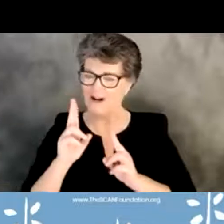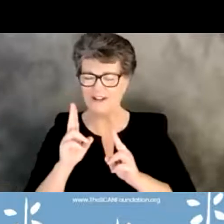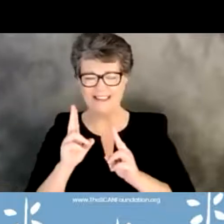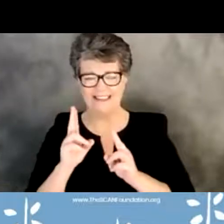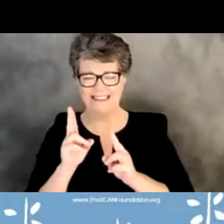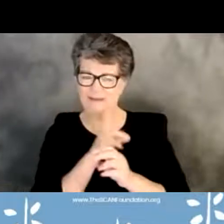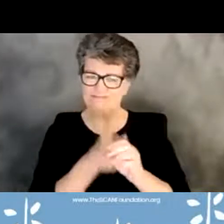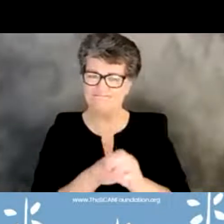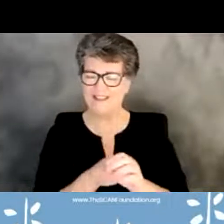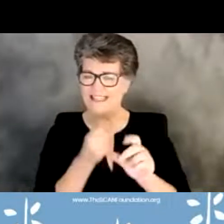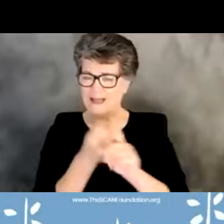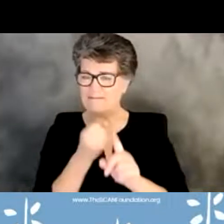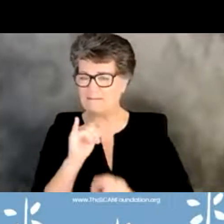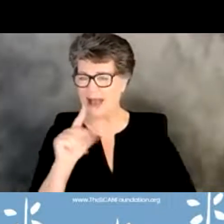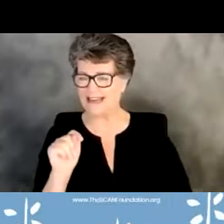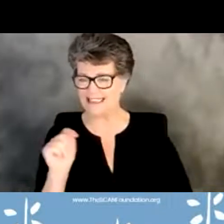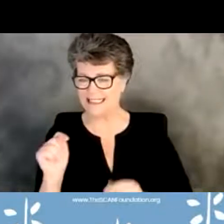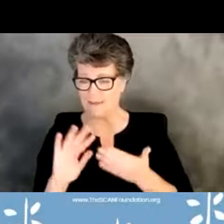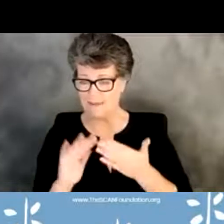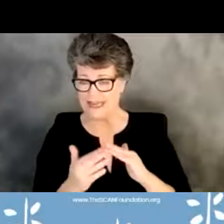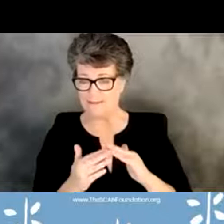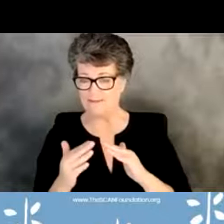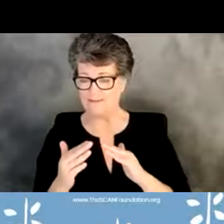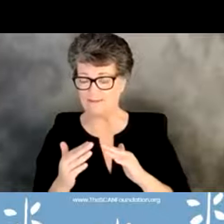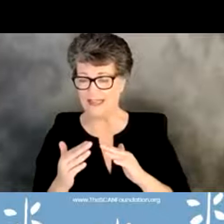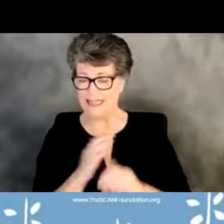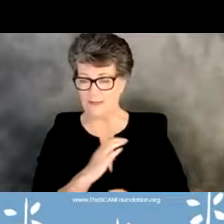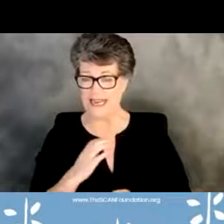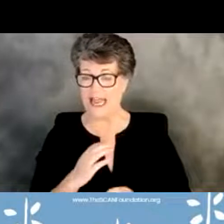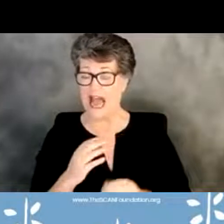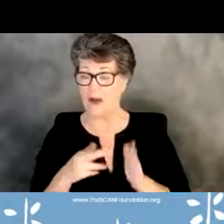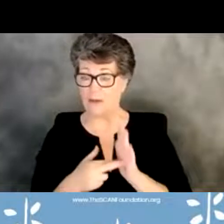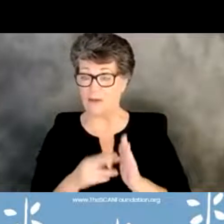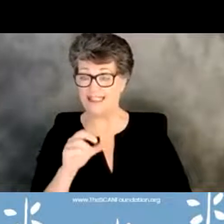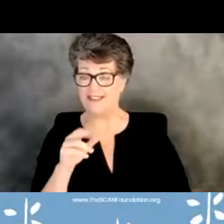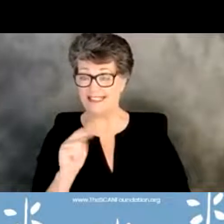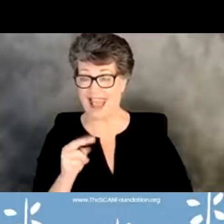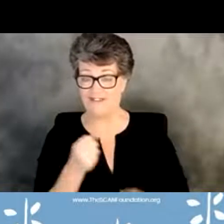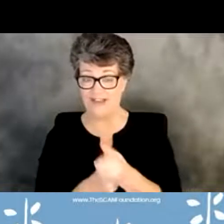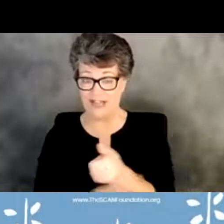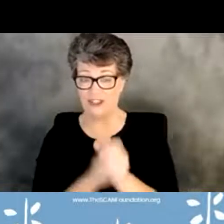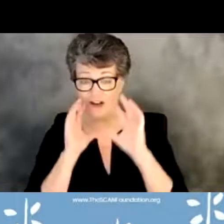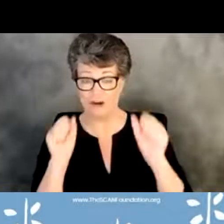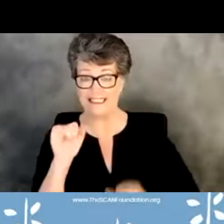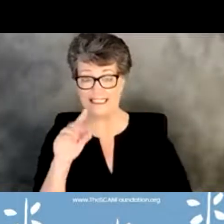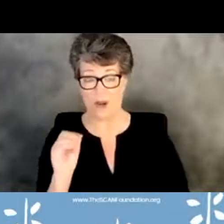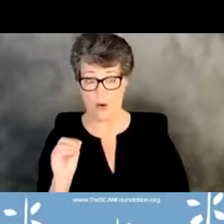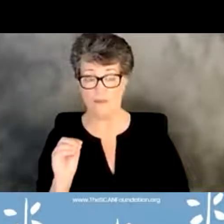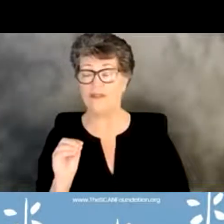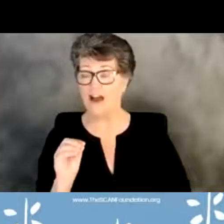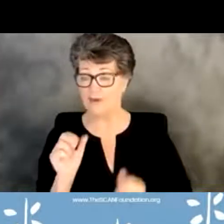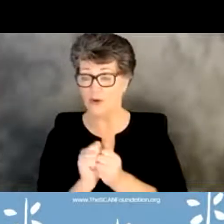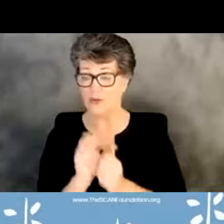this Impact Committee. I represent the SCAN Foundation as its president and CEO. I have been with the